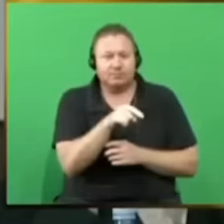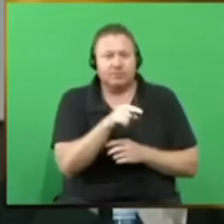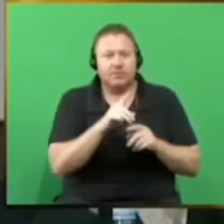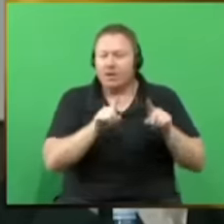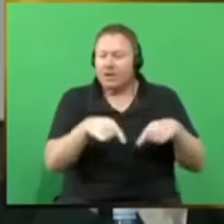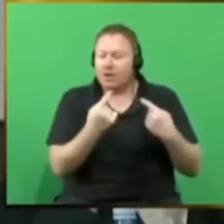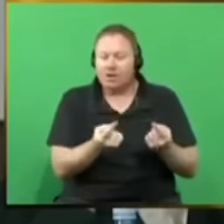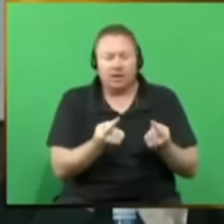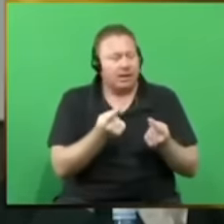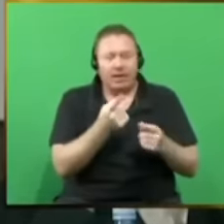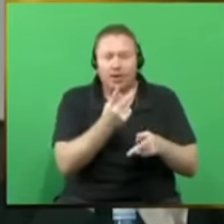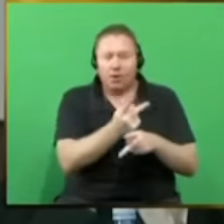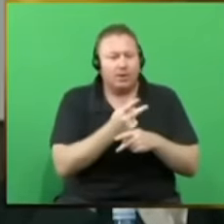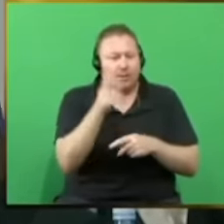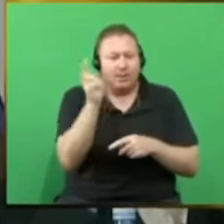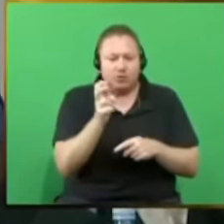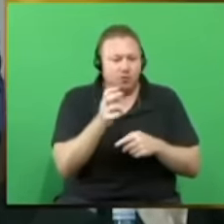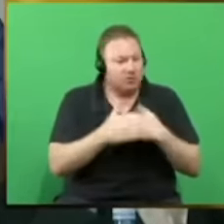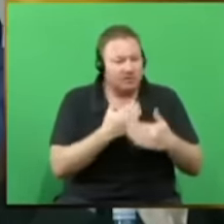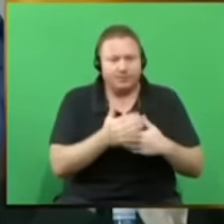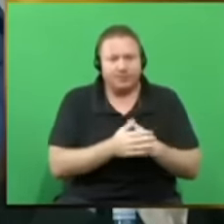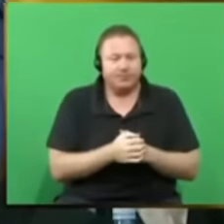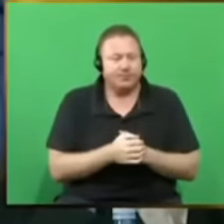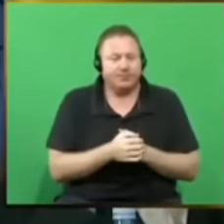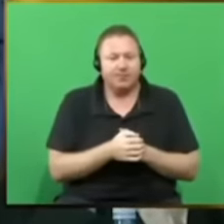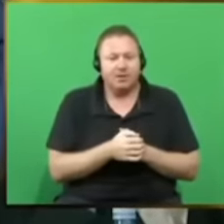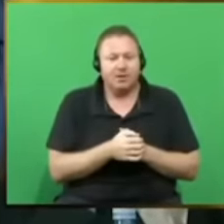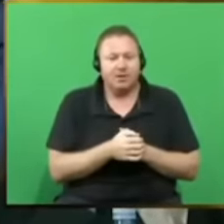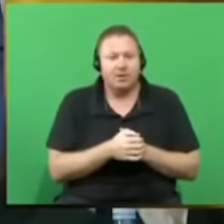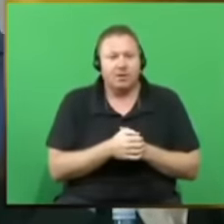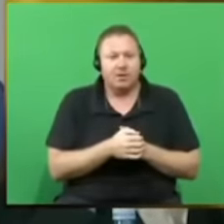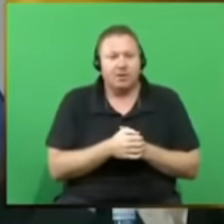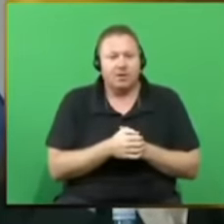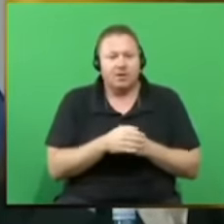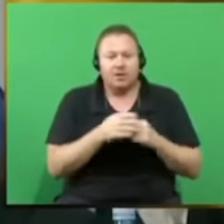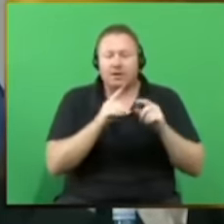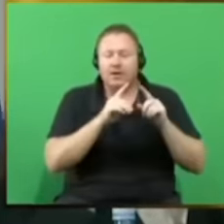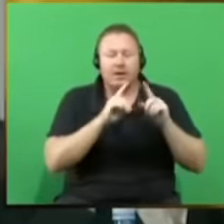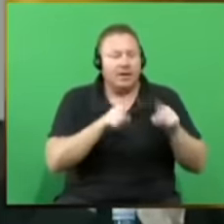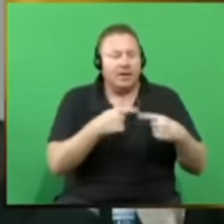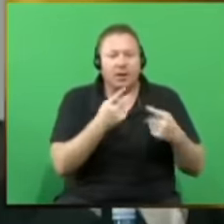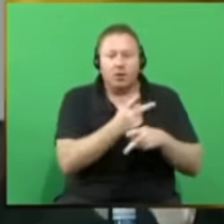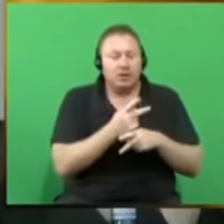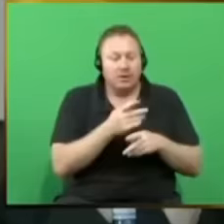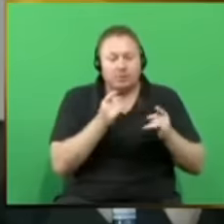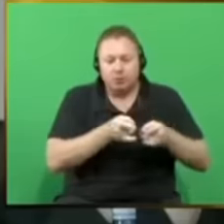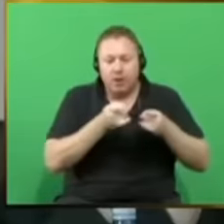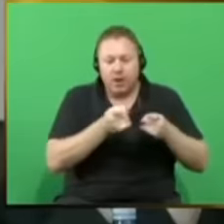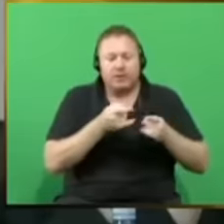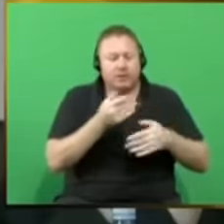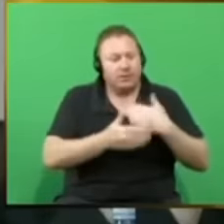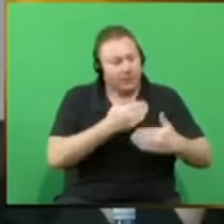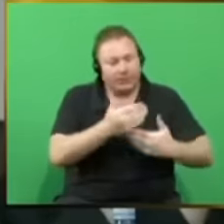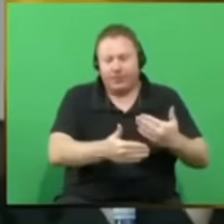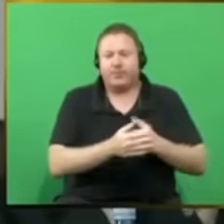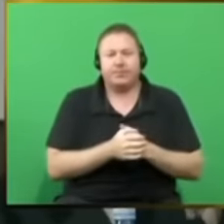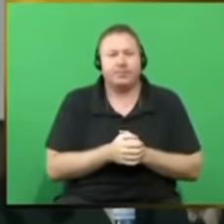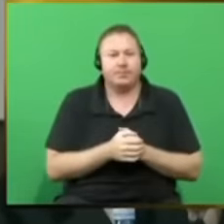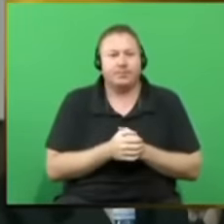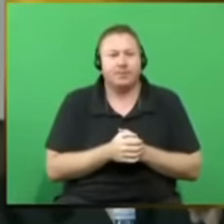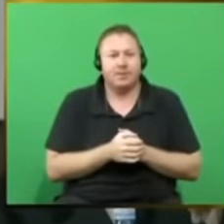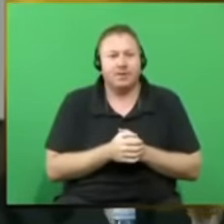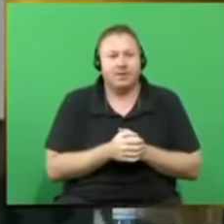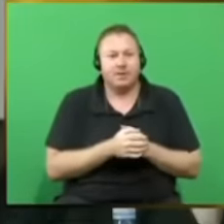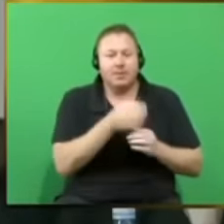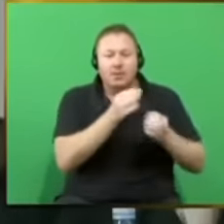the lights on. A party who cannot keep trains running. A party